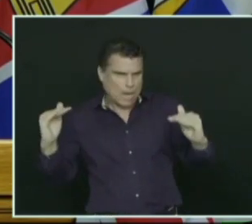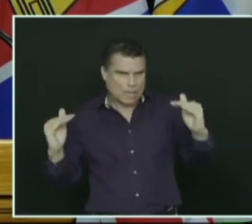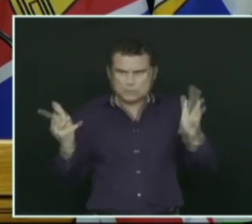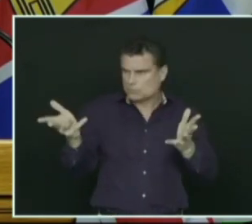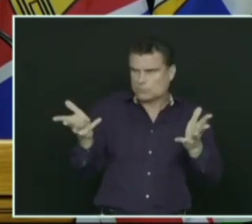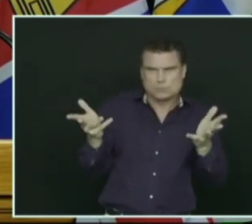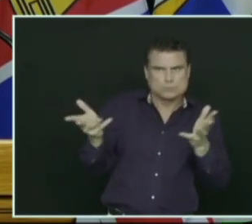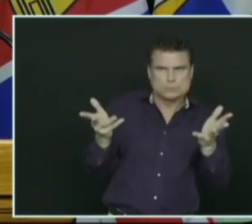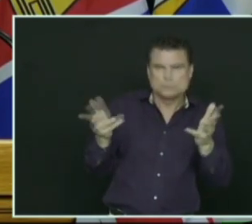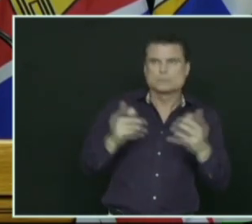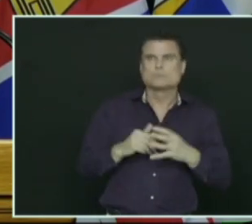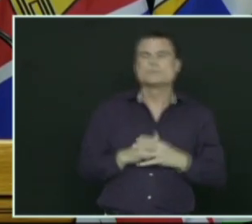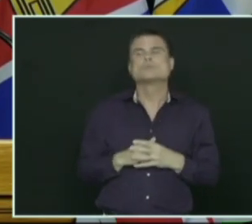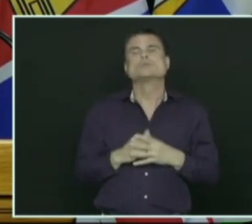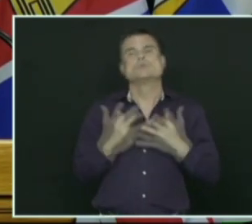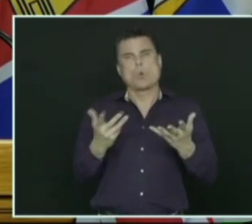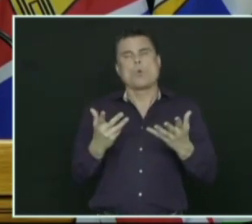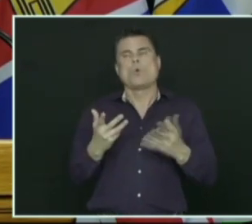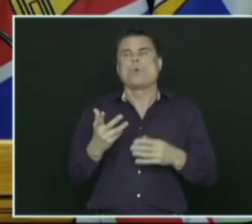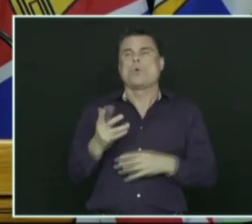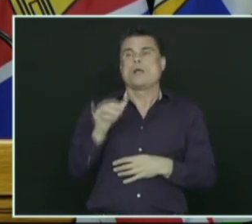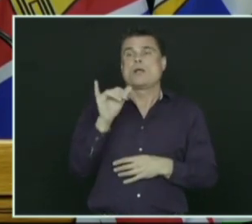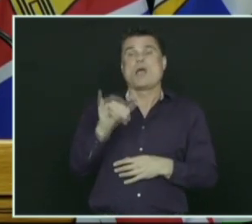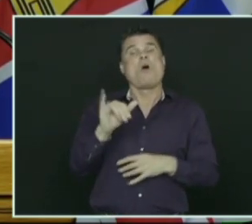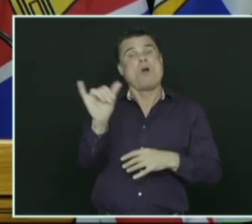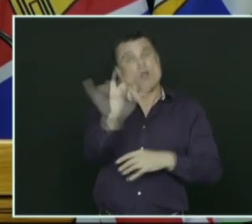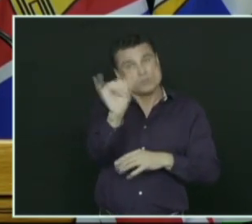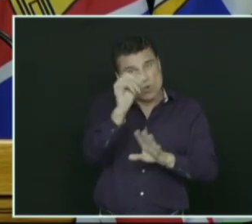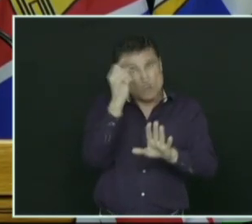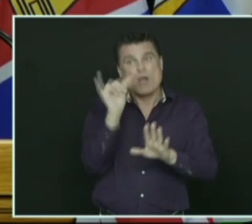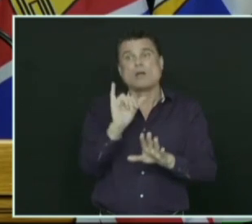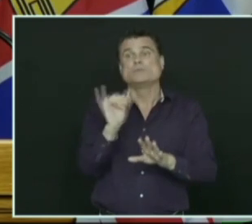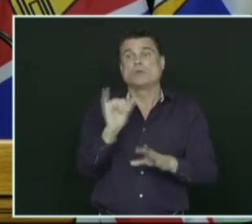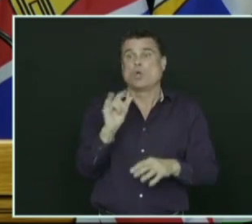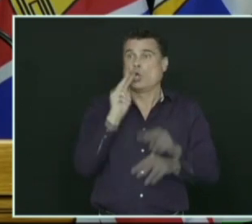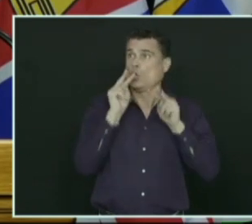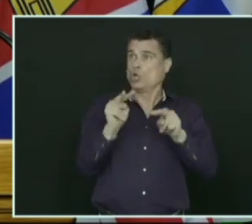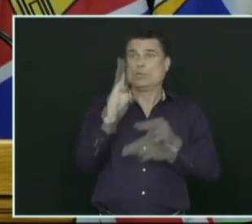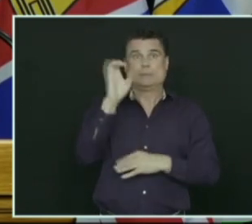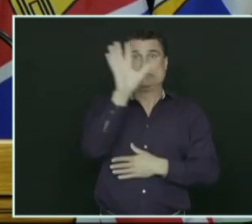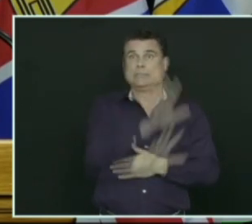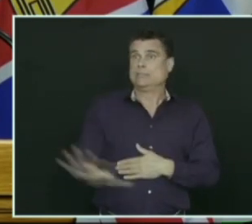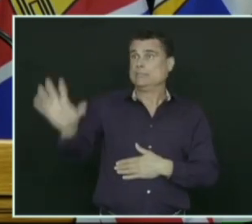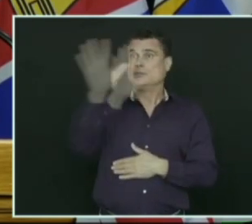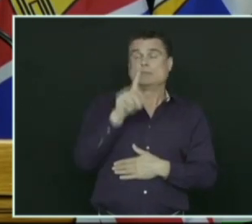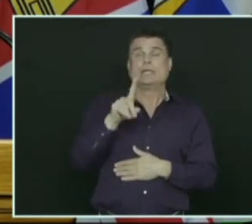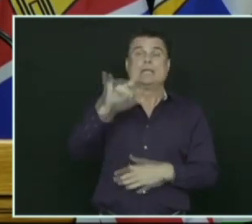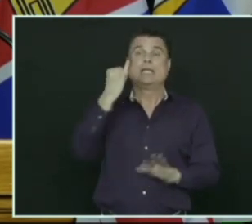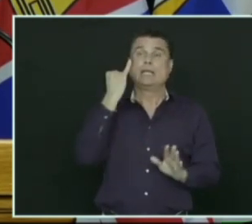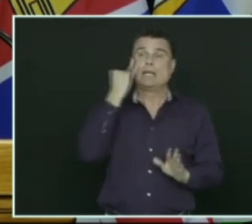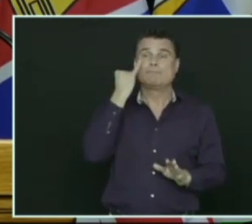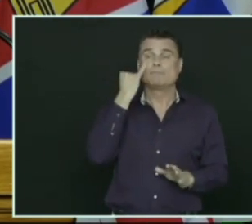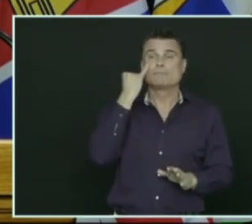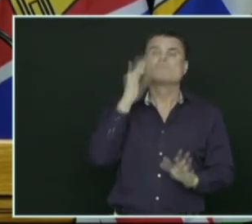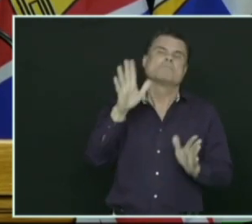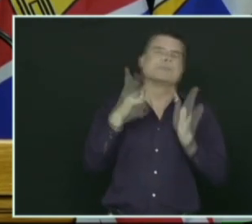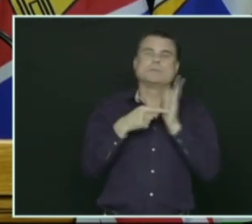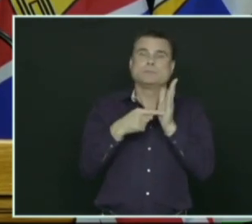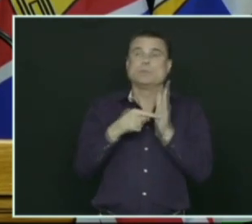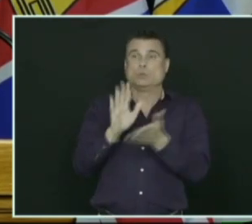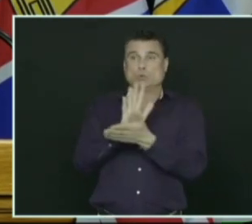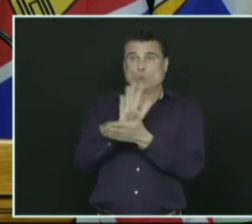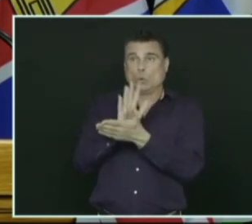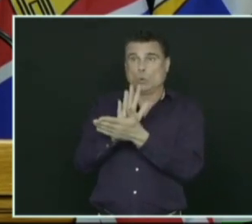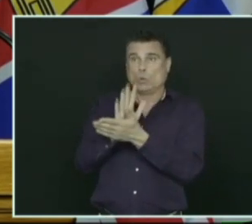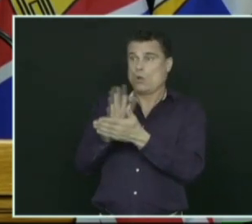need so that they don't fall behind so much. And that is one of the things that we've been working very hard with the Ministry of Education here in